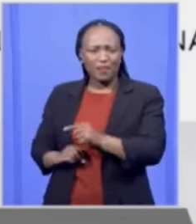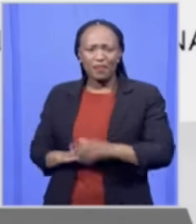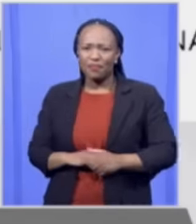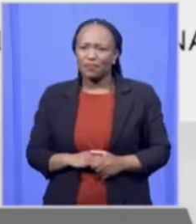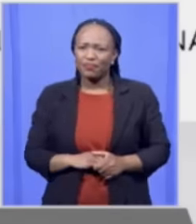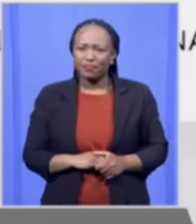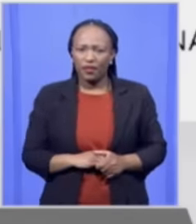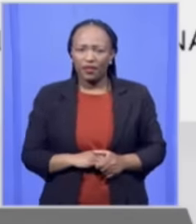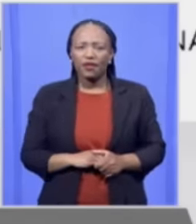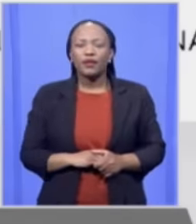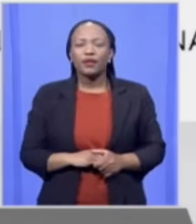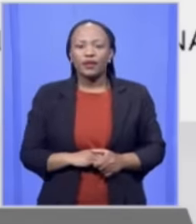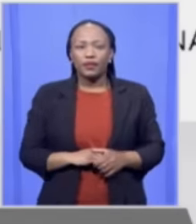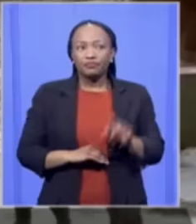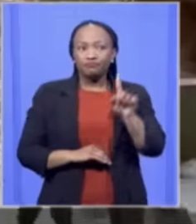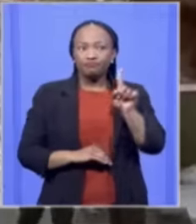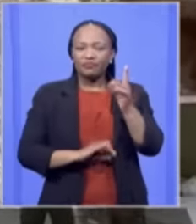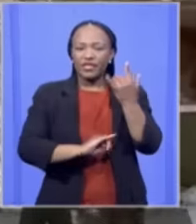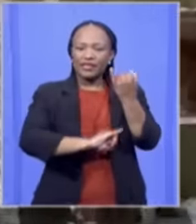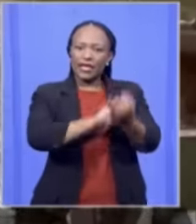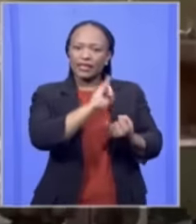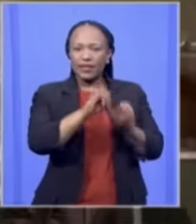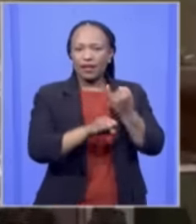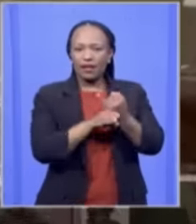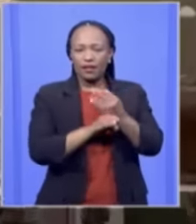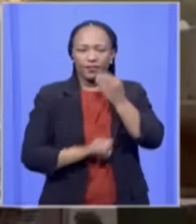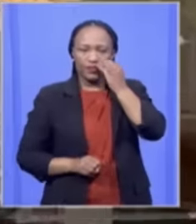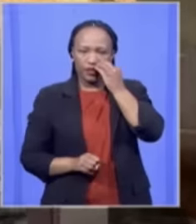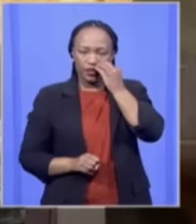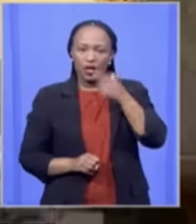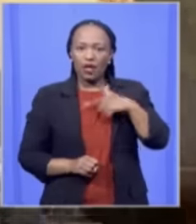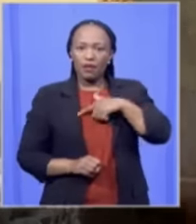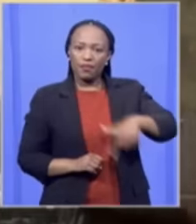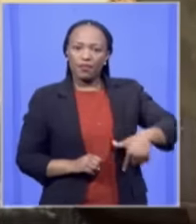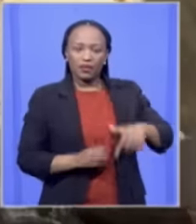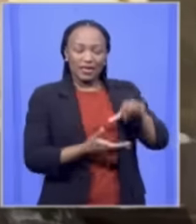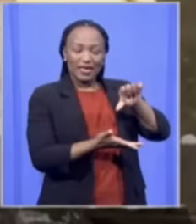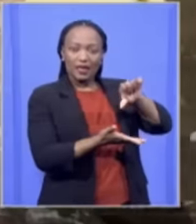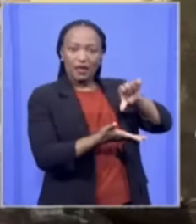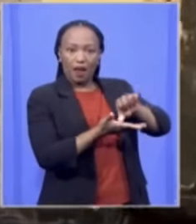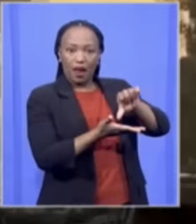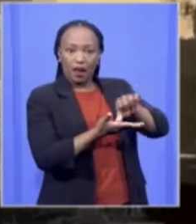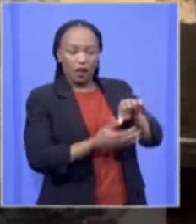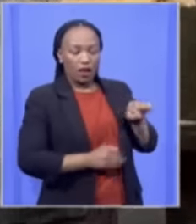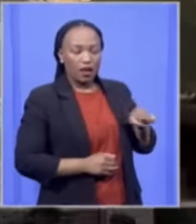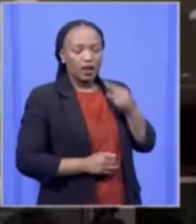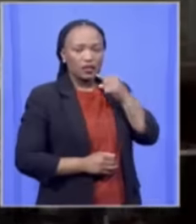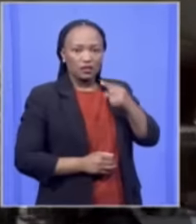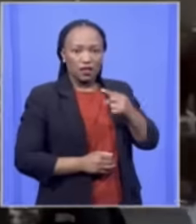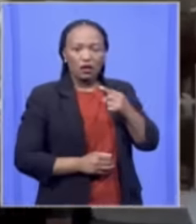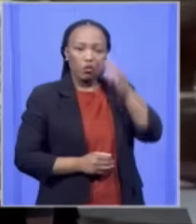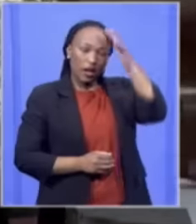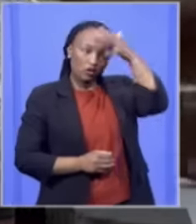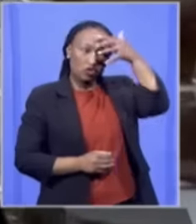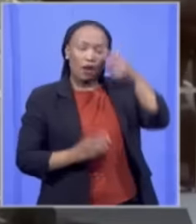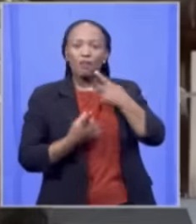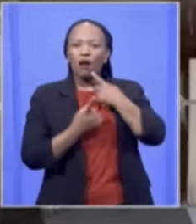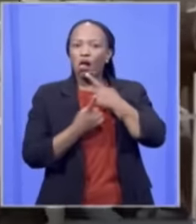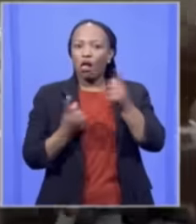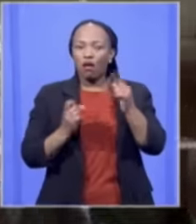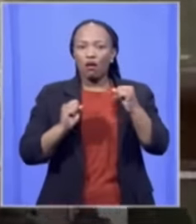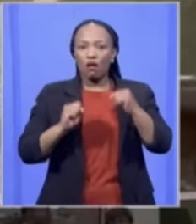Mo go tsa boditšhaba, mo presidente wa Iran a re naga ya gagwe e tla tlotla peo marumo fatshe e itsisitsweng ke Trump fa